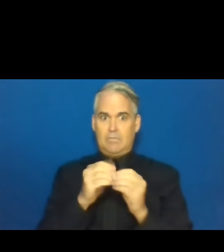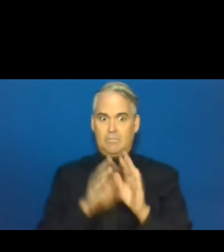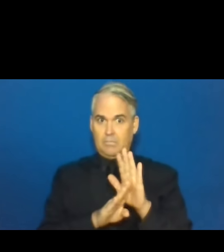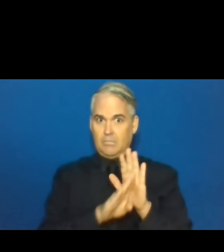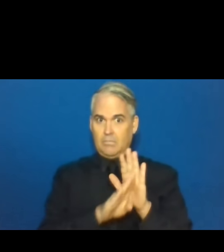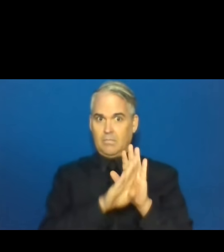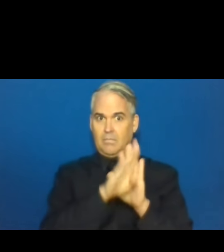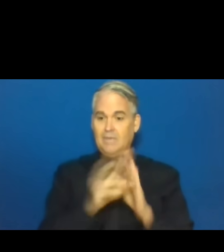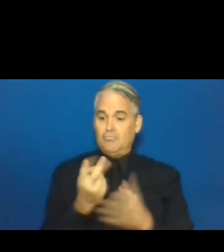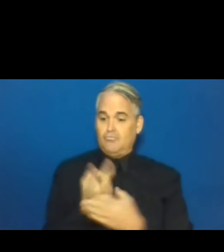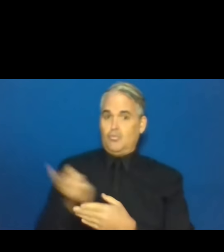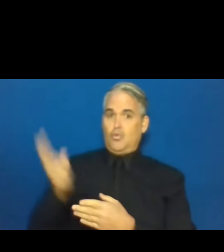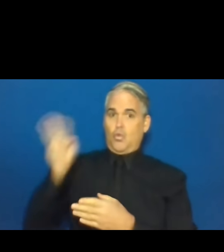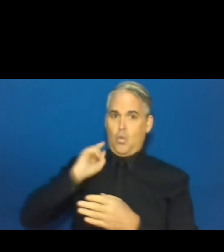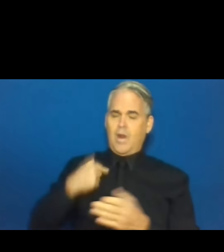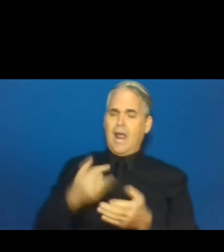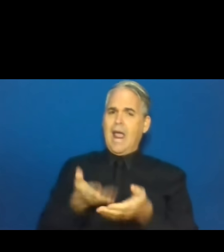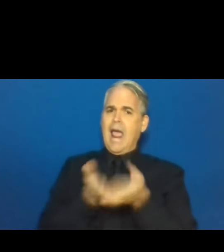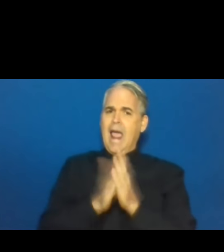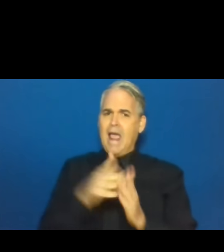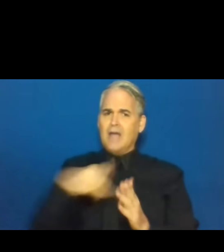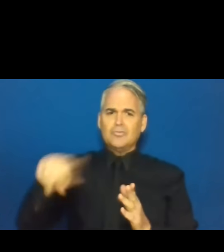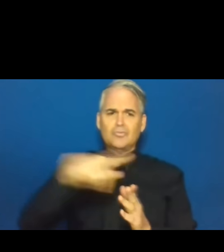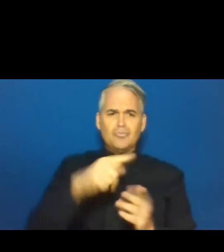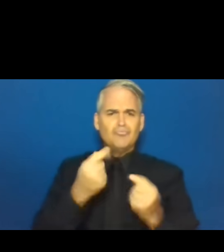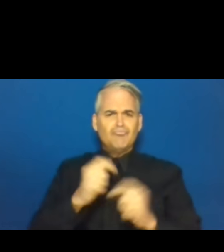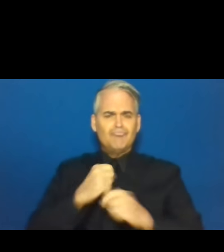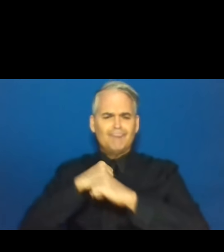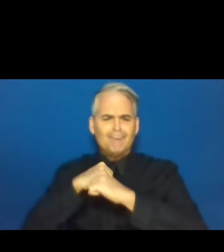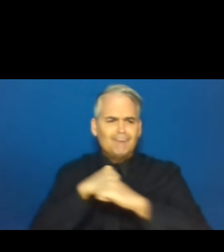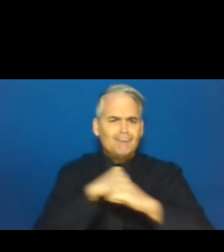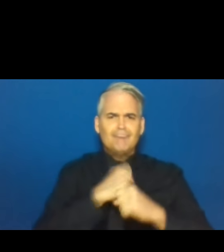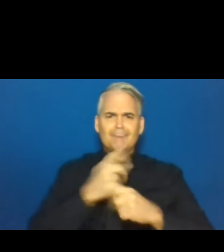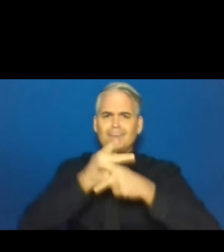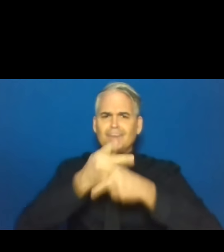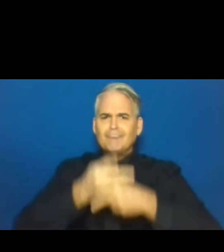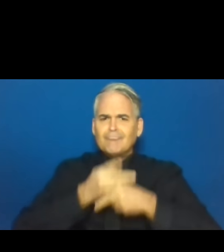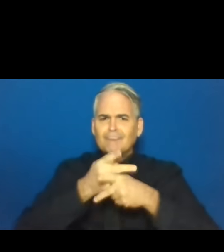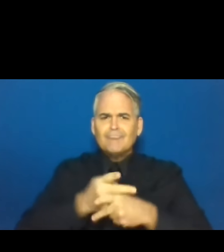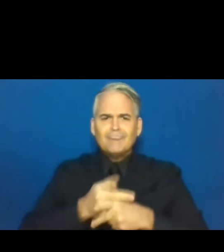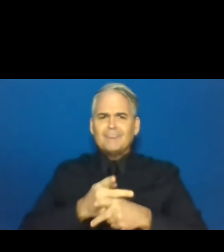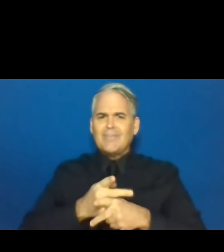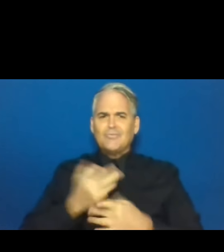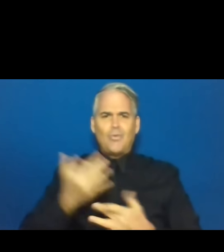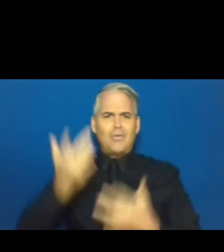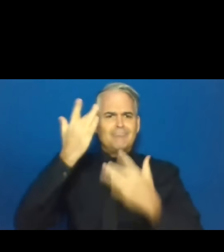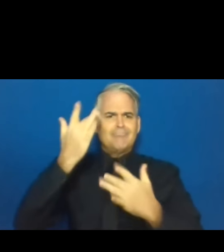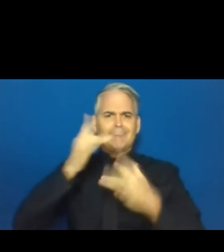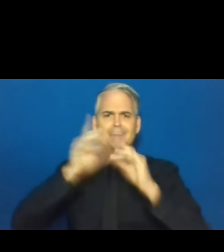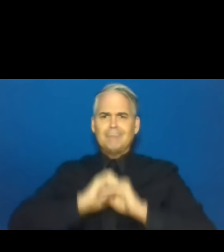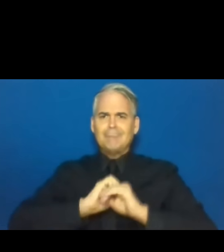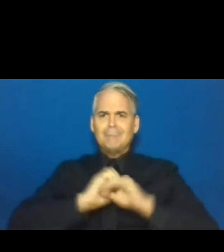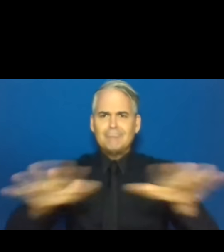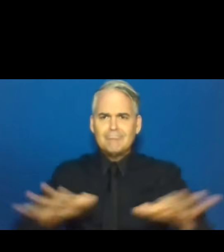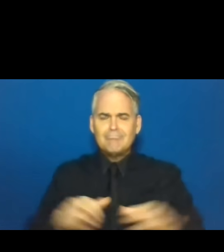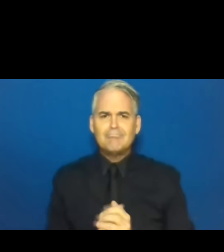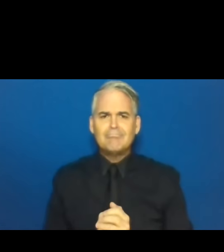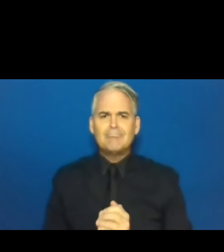efforts to mitigate the spread of this dangerous and highly contagious virus. I've been in constant contact with our